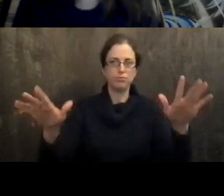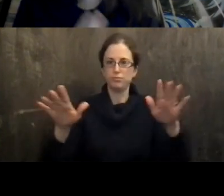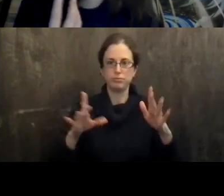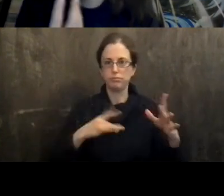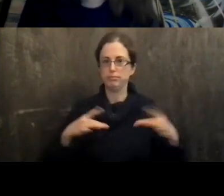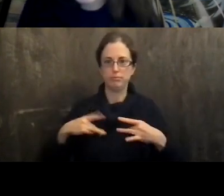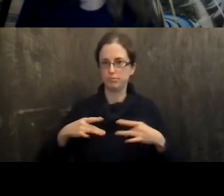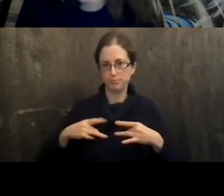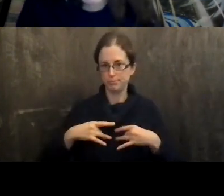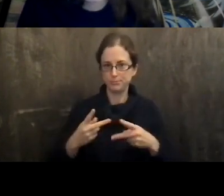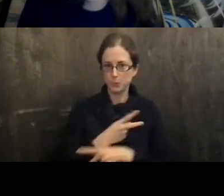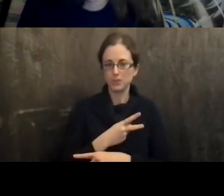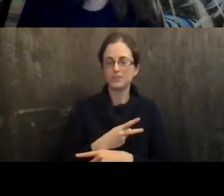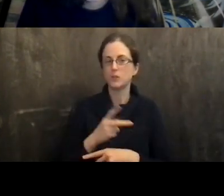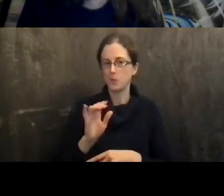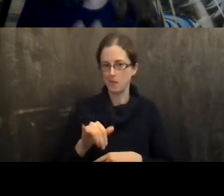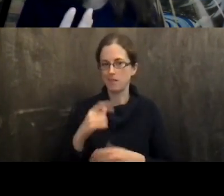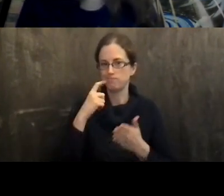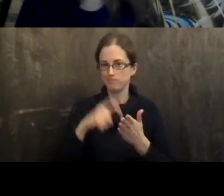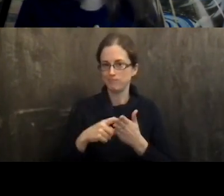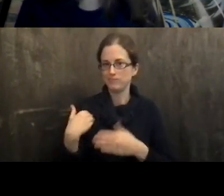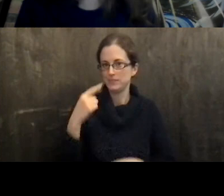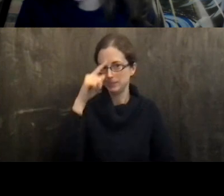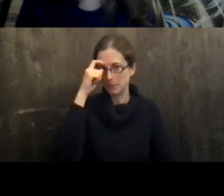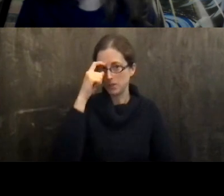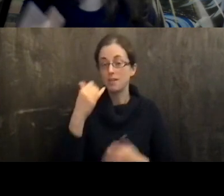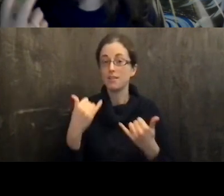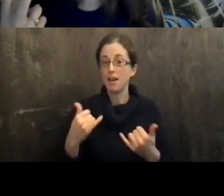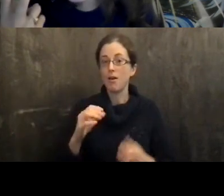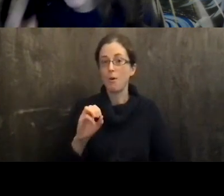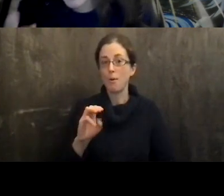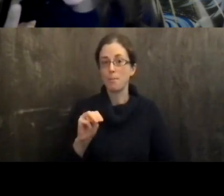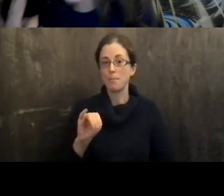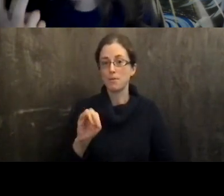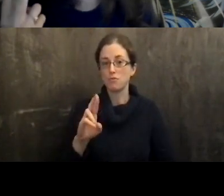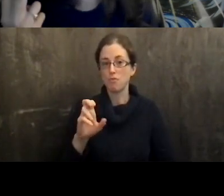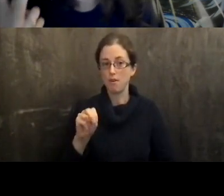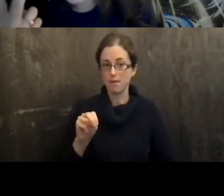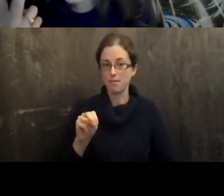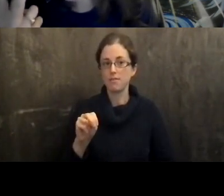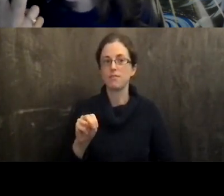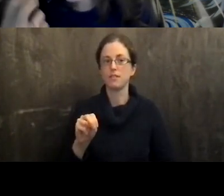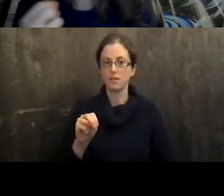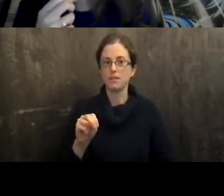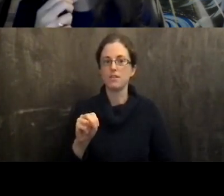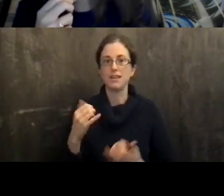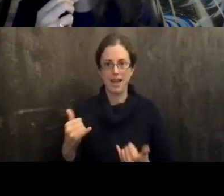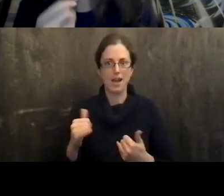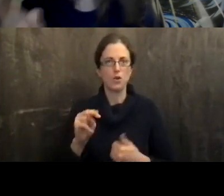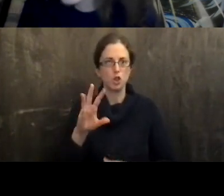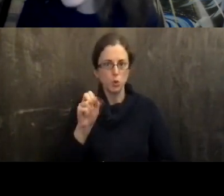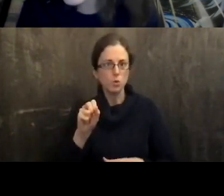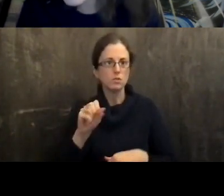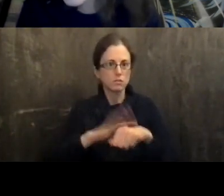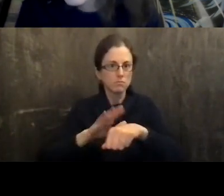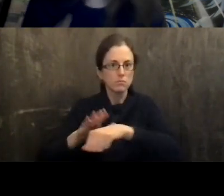concerning because it has a lot of mutations. It's more contagious. It's 2 times more contagious